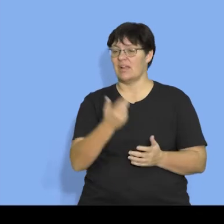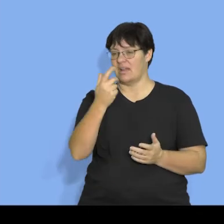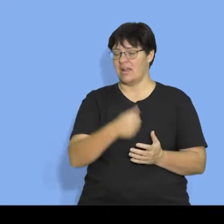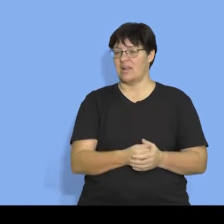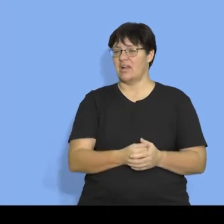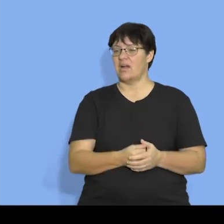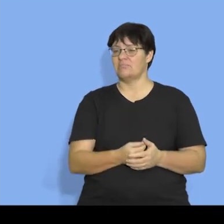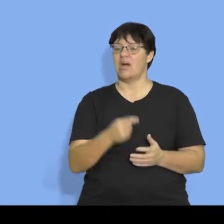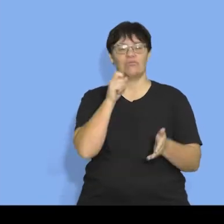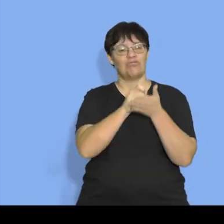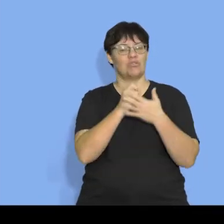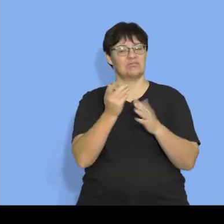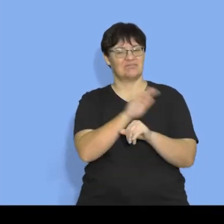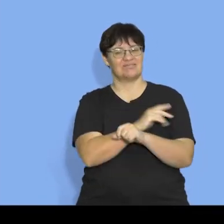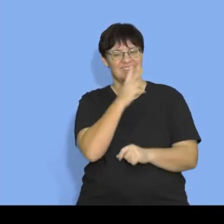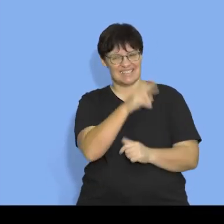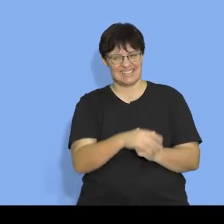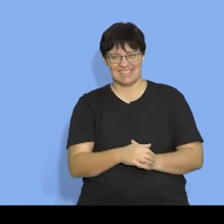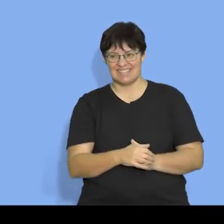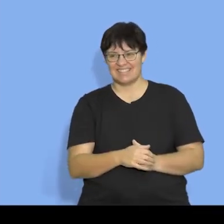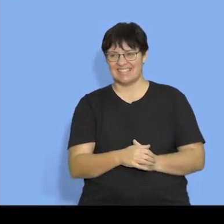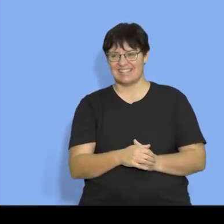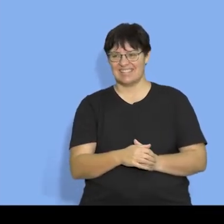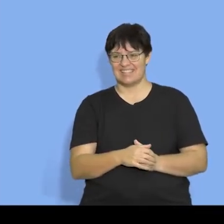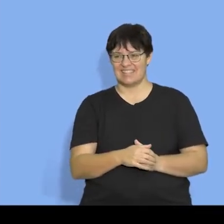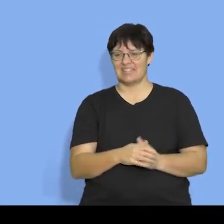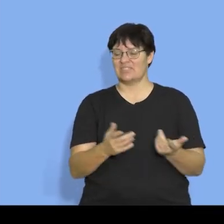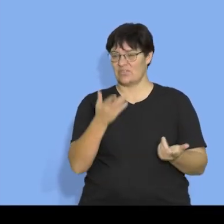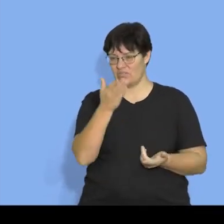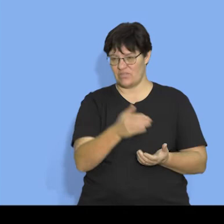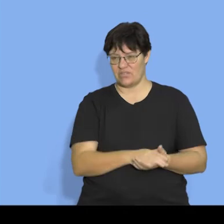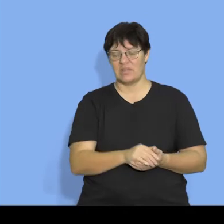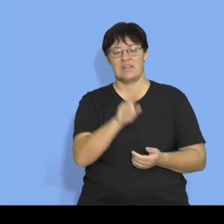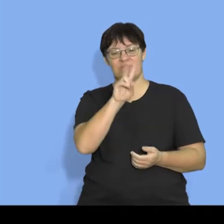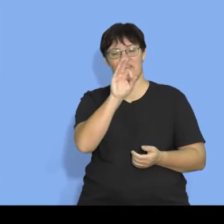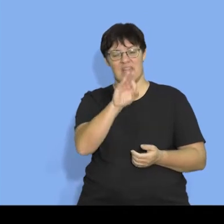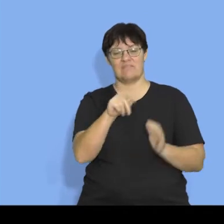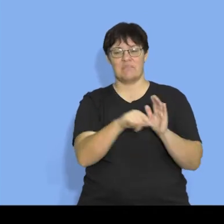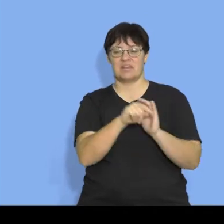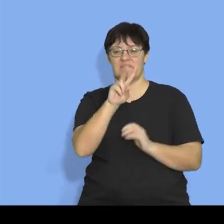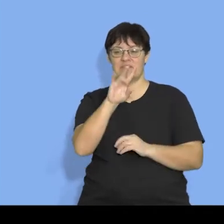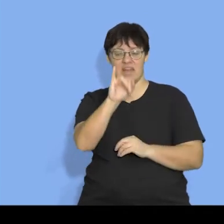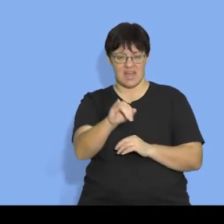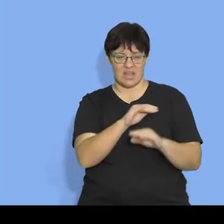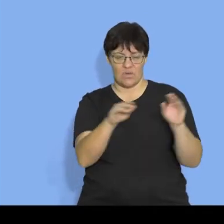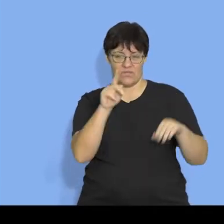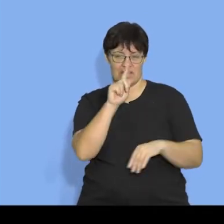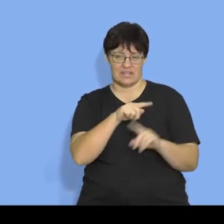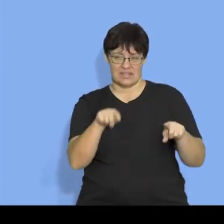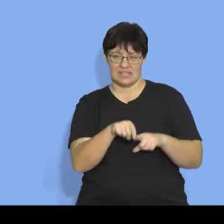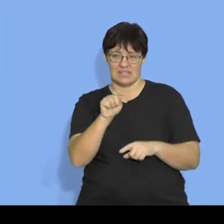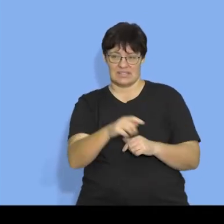so, oh look, I went and wrote over my stuff. So here we go. I put that there anyway, so VF minus